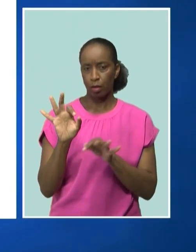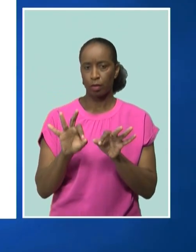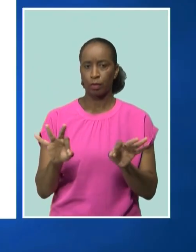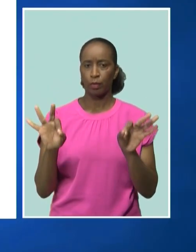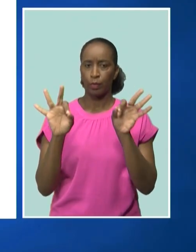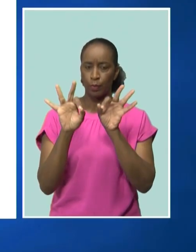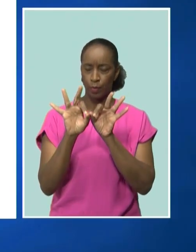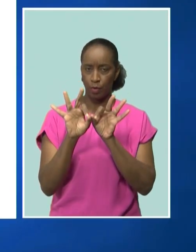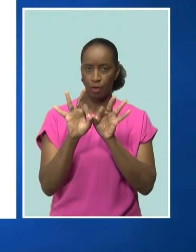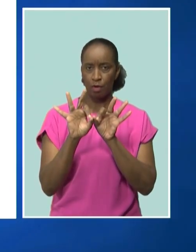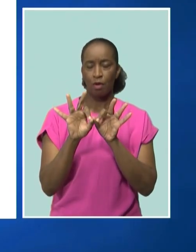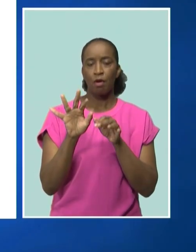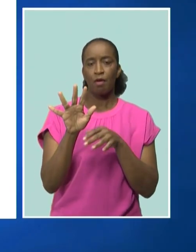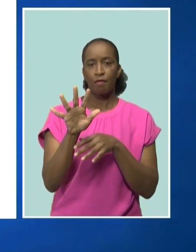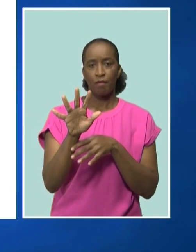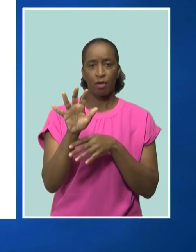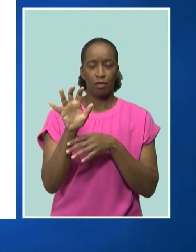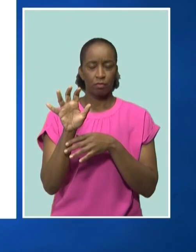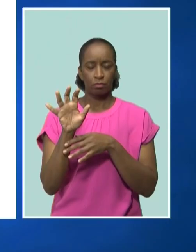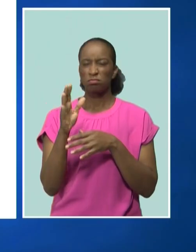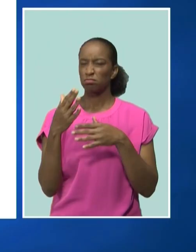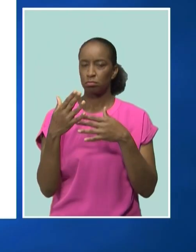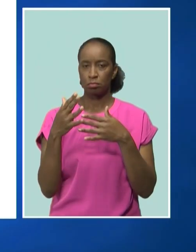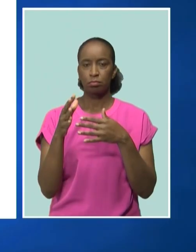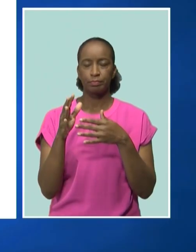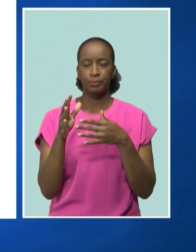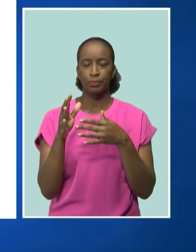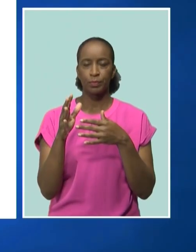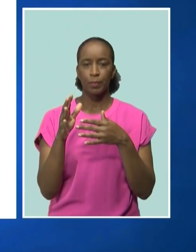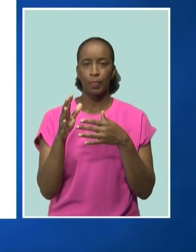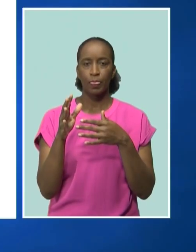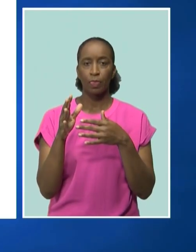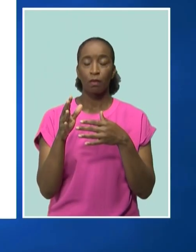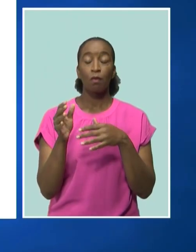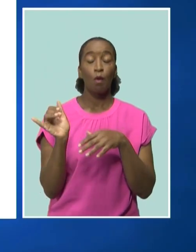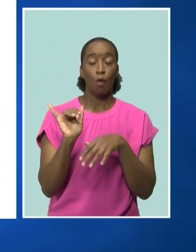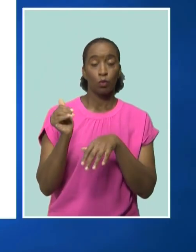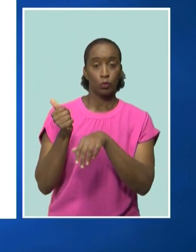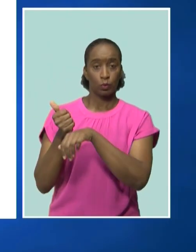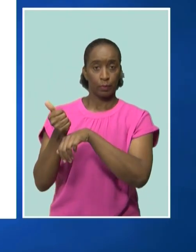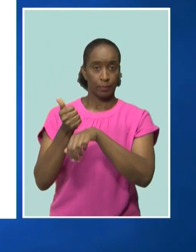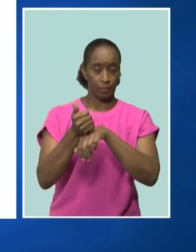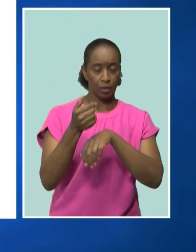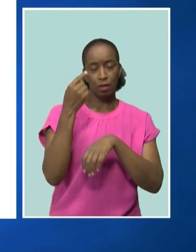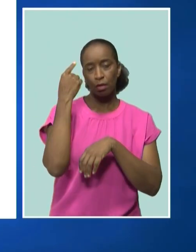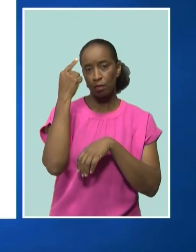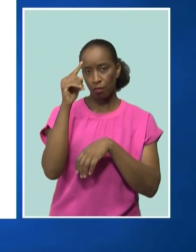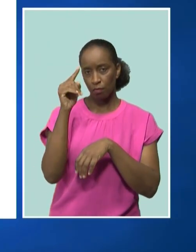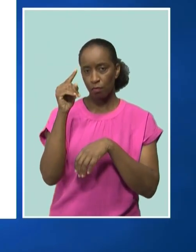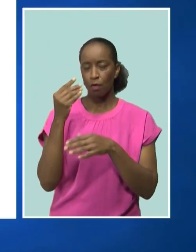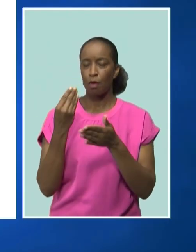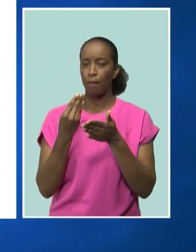530,000 Barbados dollars. Hans and Greenidge were also jointly charged for laundering